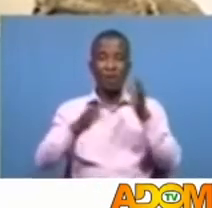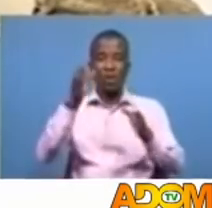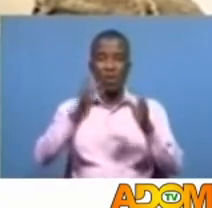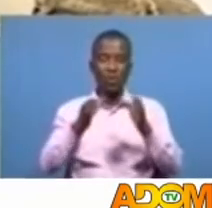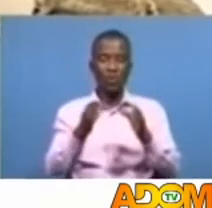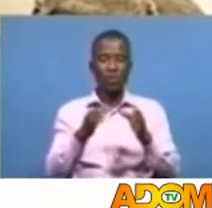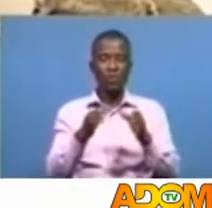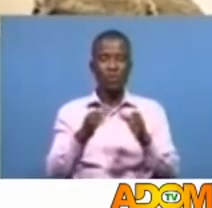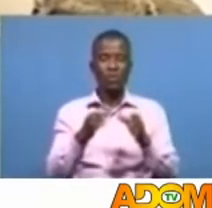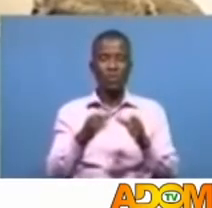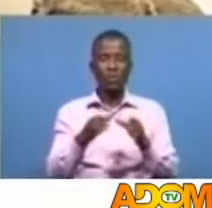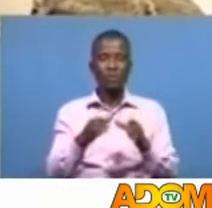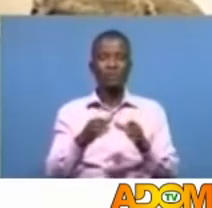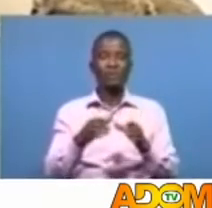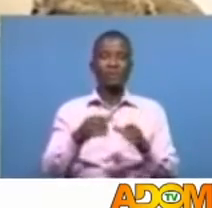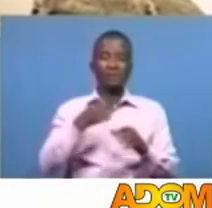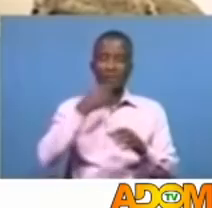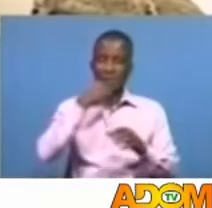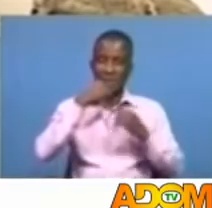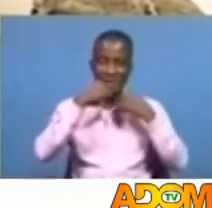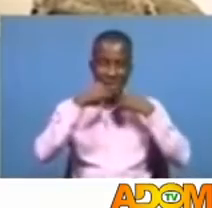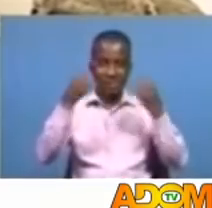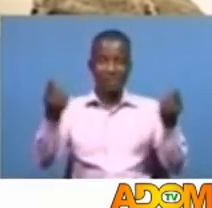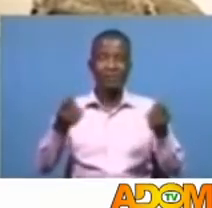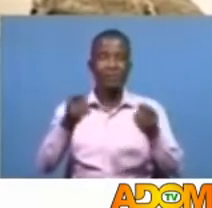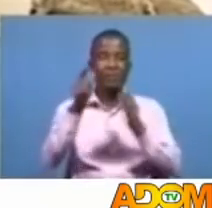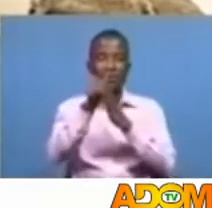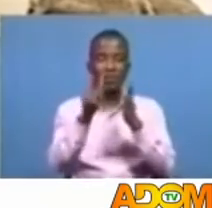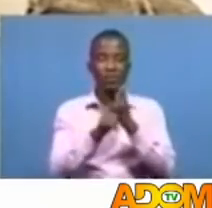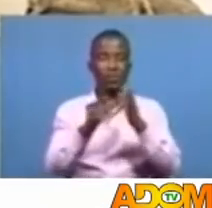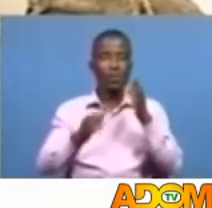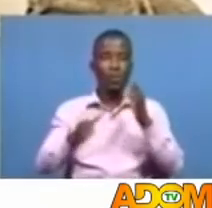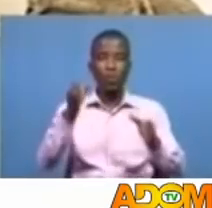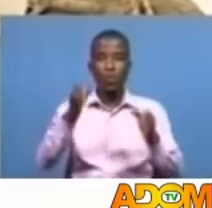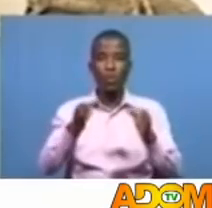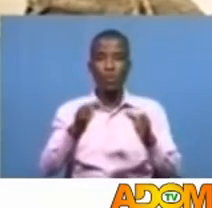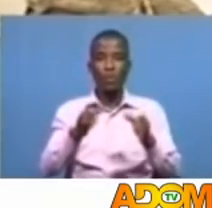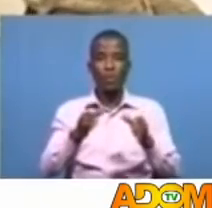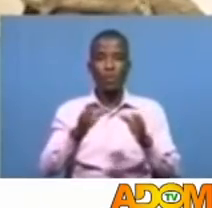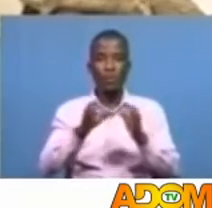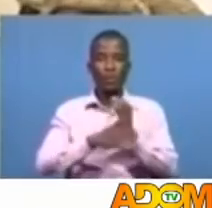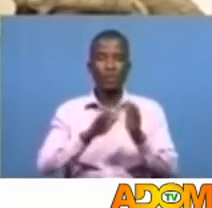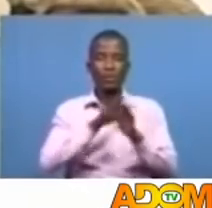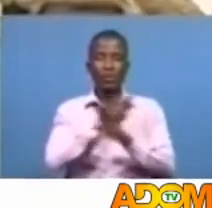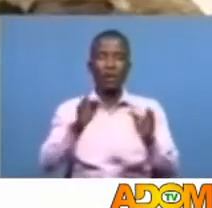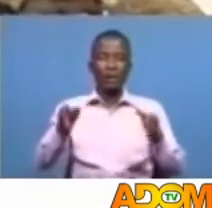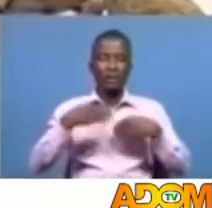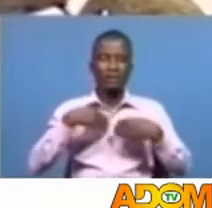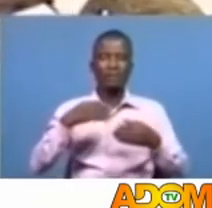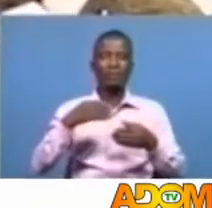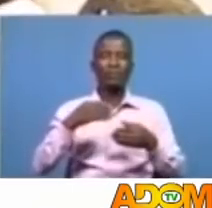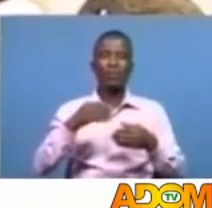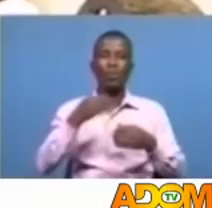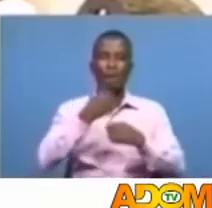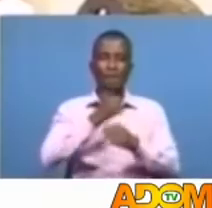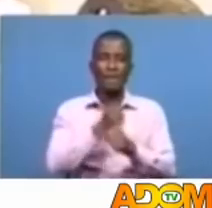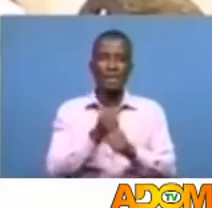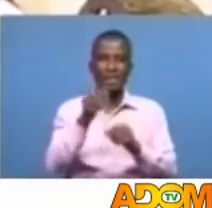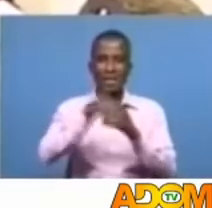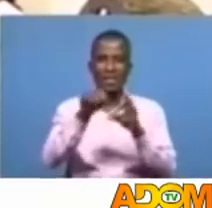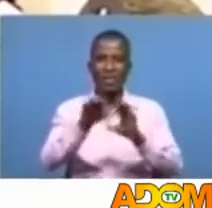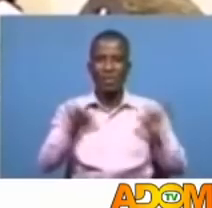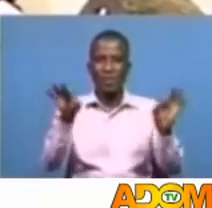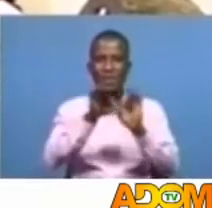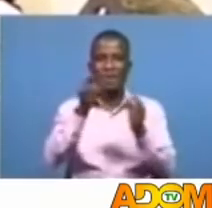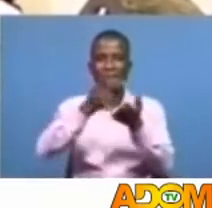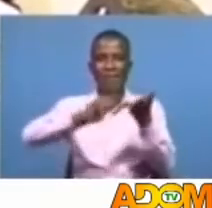went on and held that the rules of the court forms an integral part of the laws of